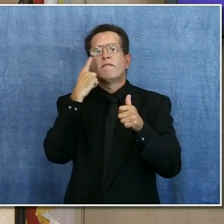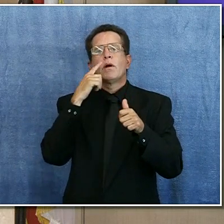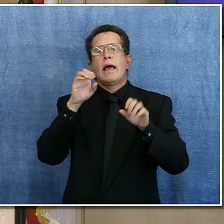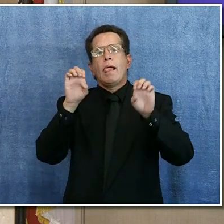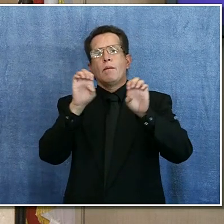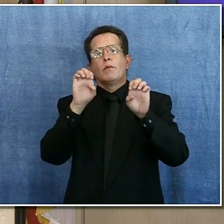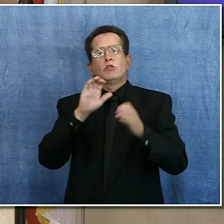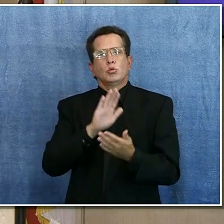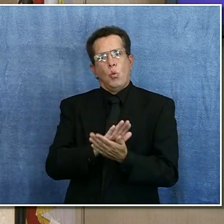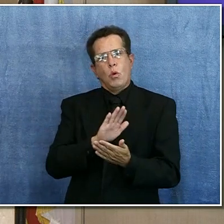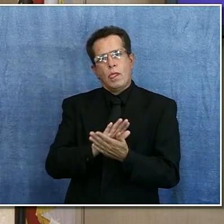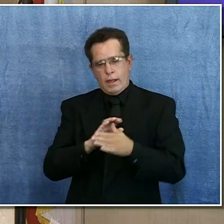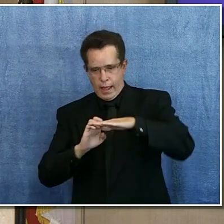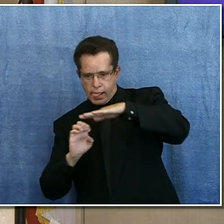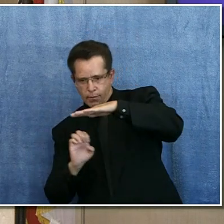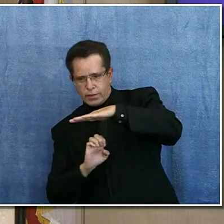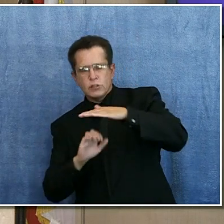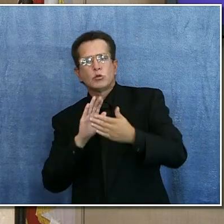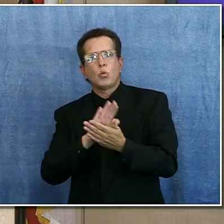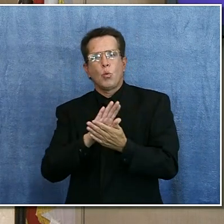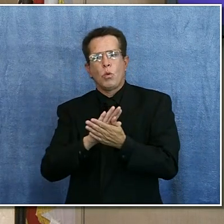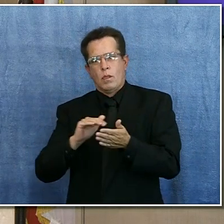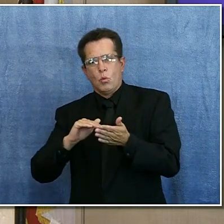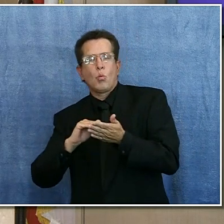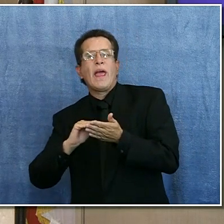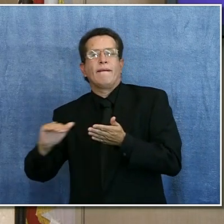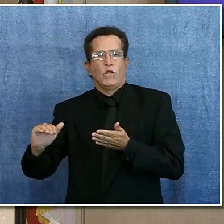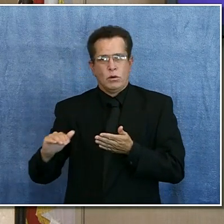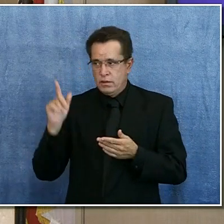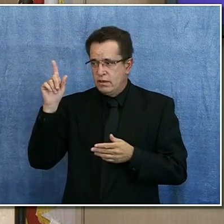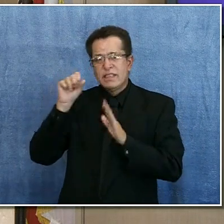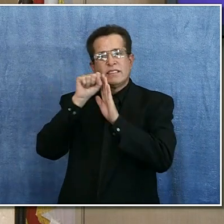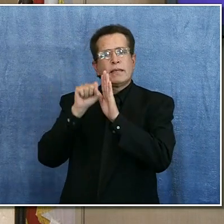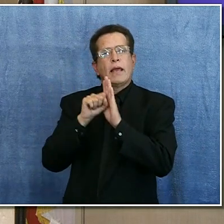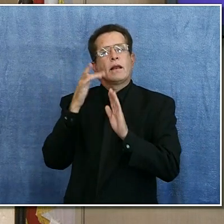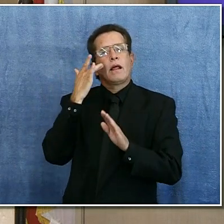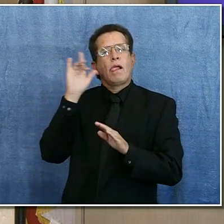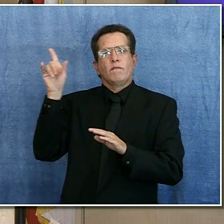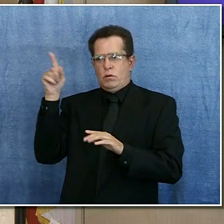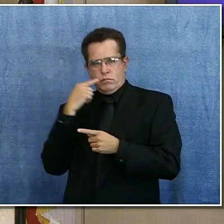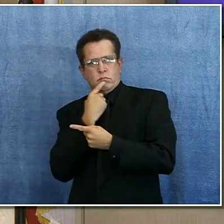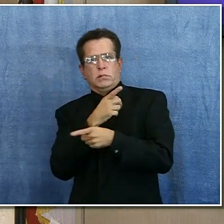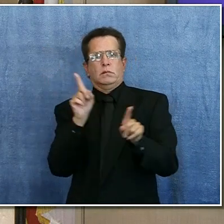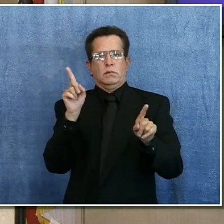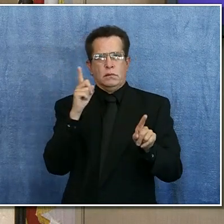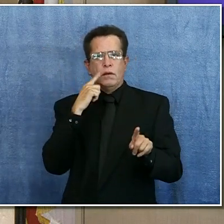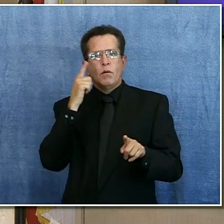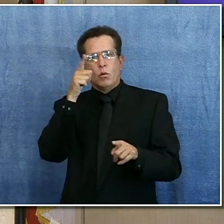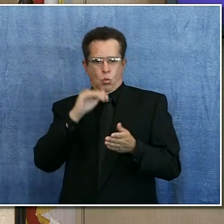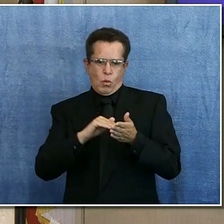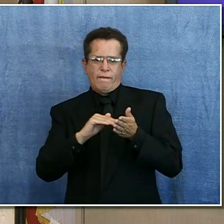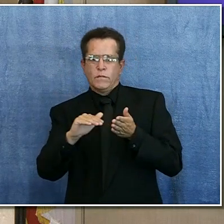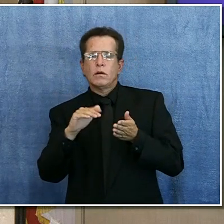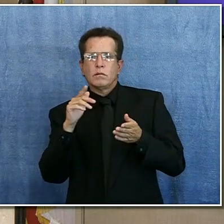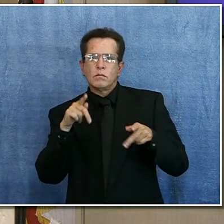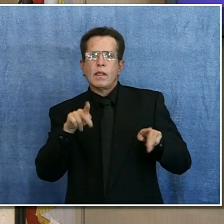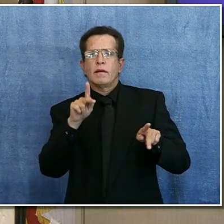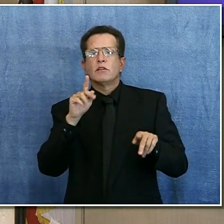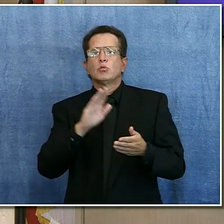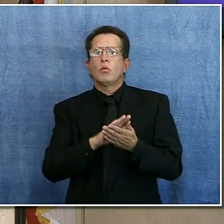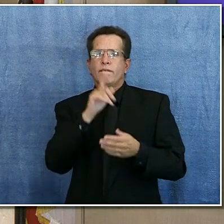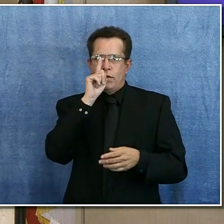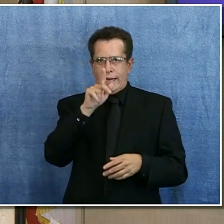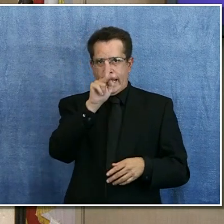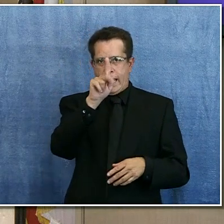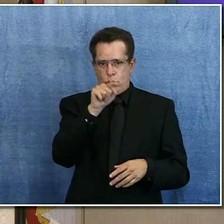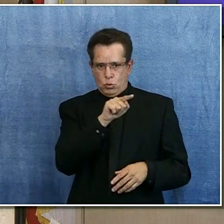school waivers. As has been reported earlier this week, the state of California released information about waivers for elementary schools K through